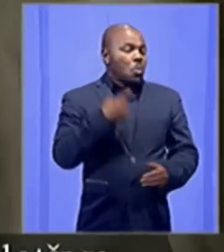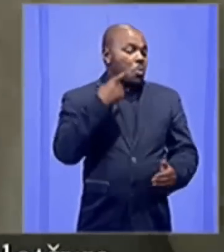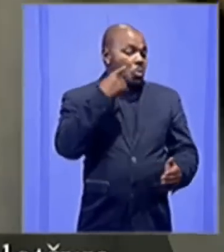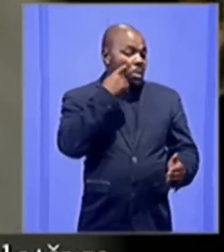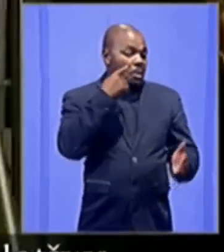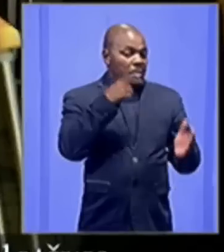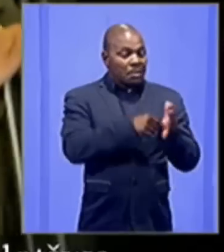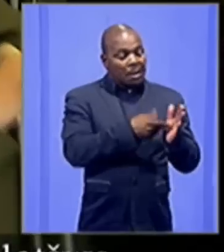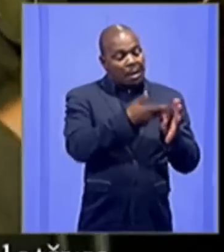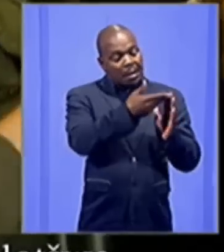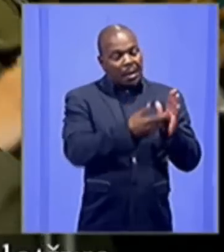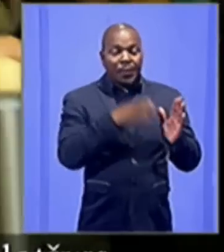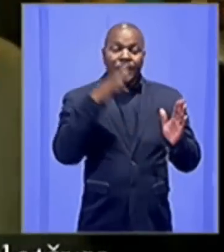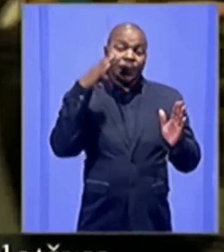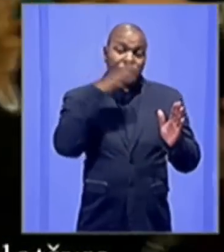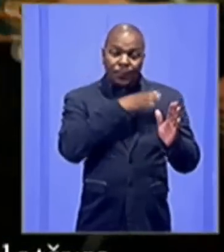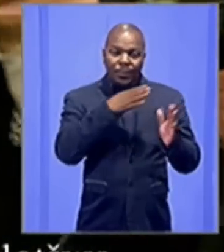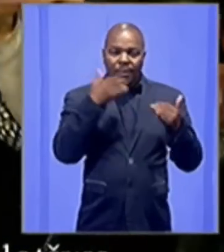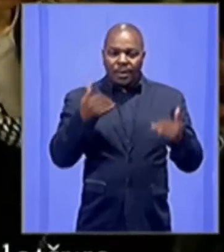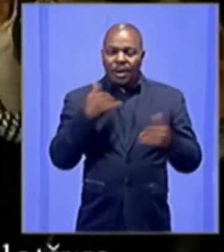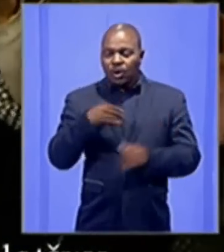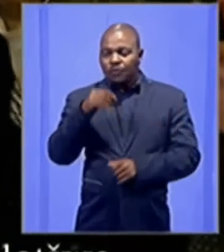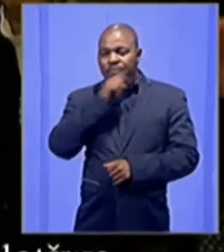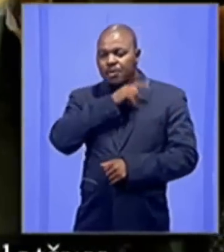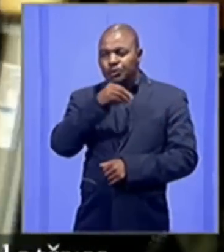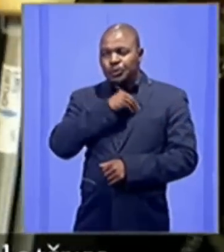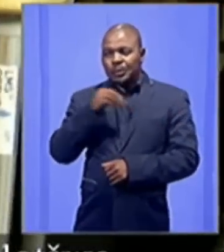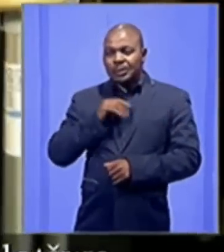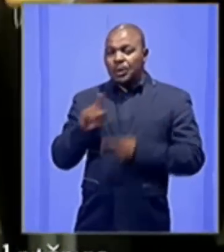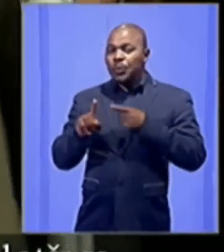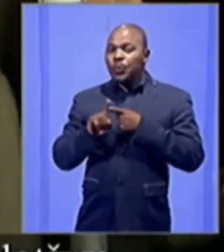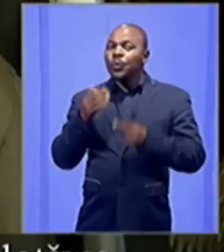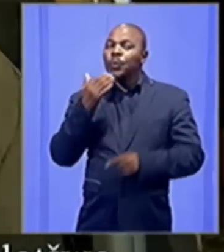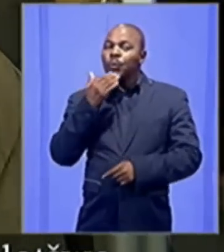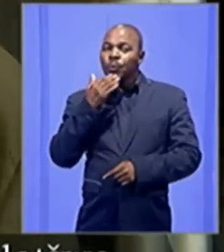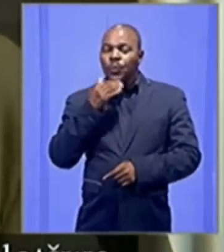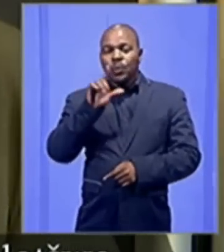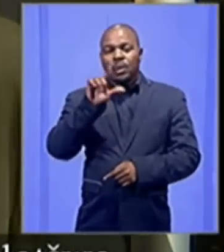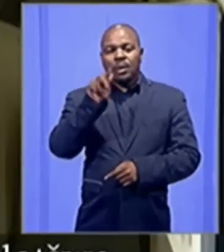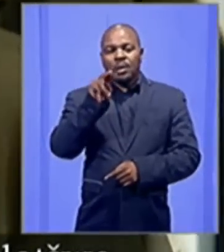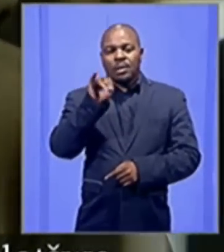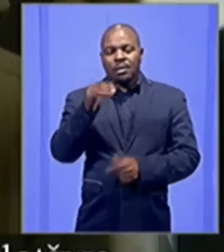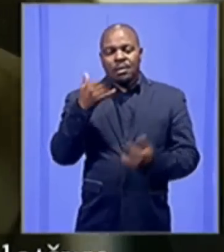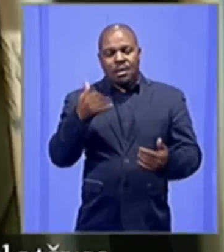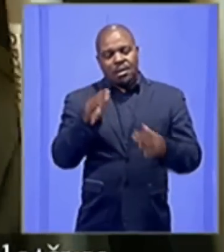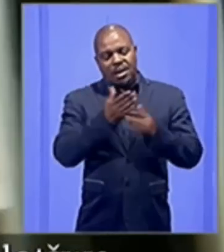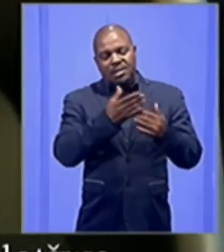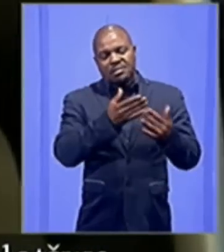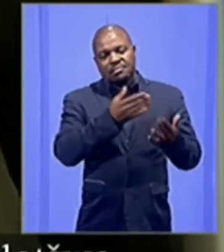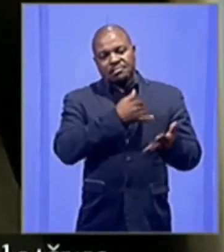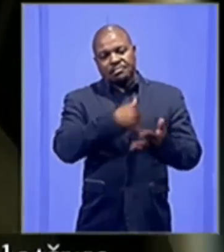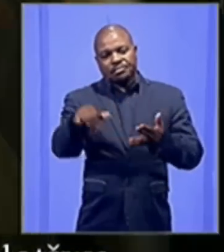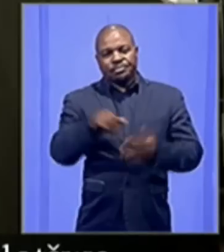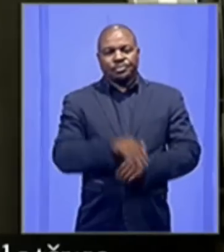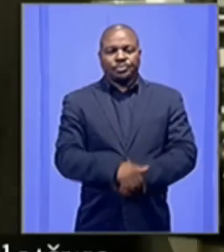go bakile gore molato kgatlhanong le ngaka yeo go dumelwago e le ya bofora Matthew Lani o